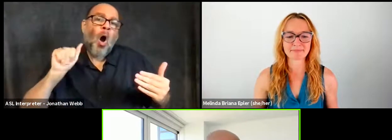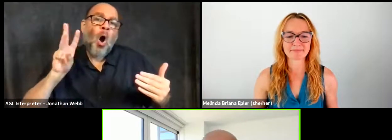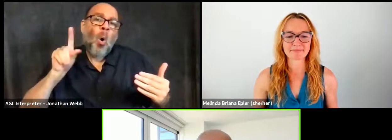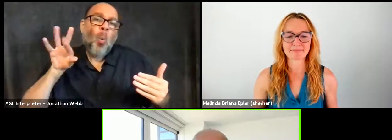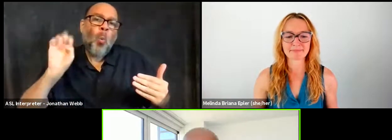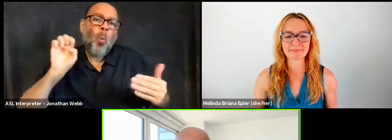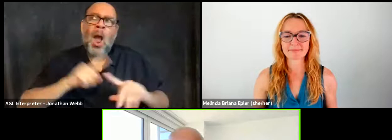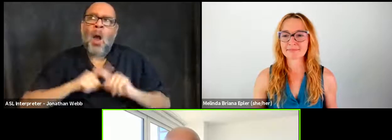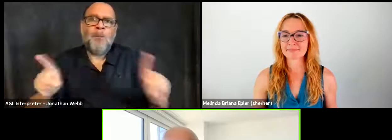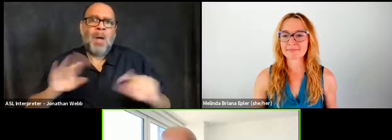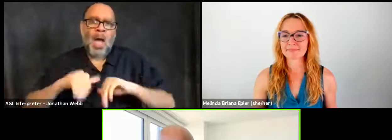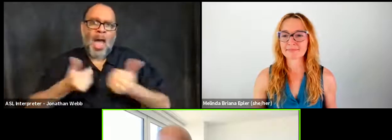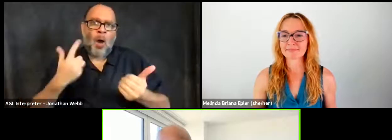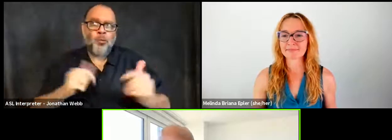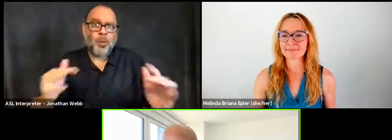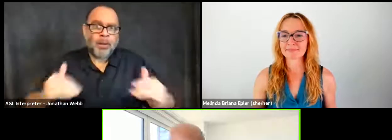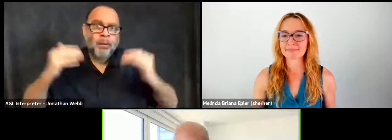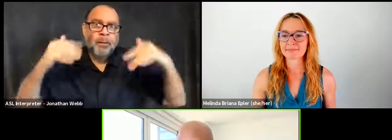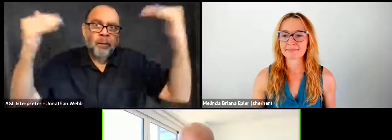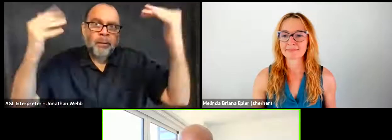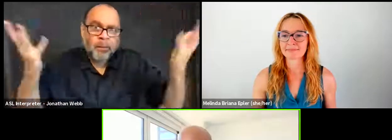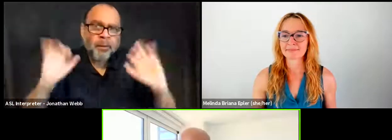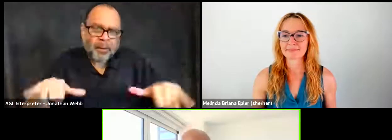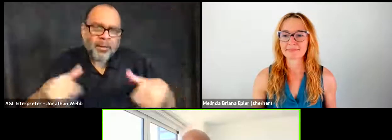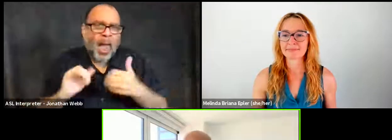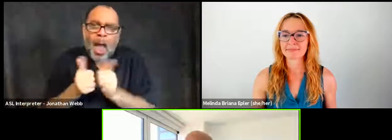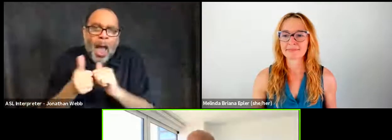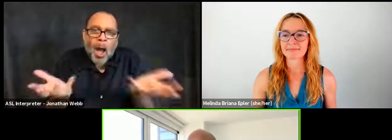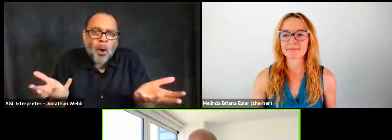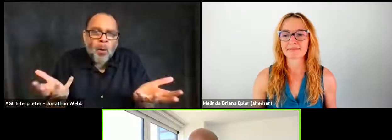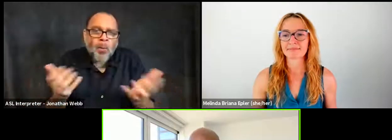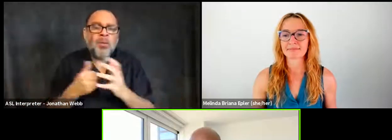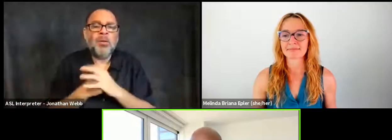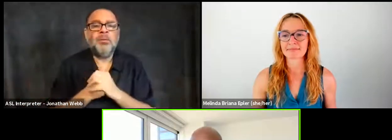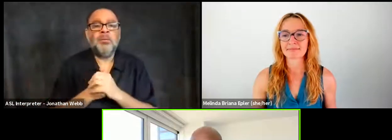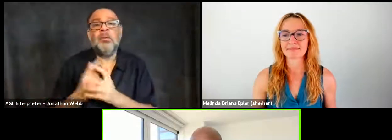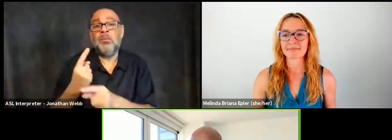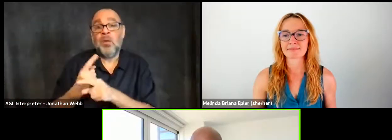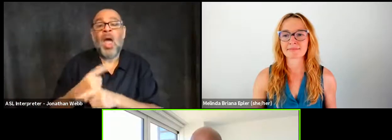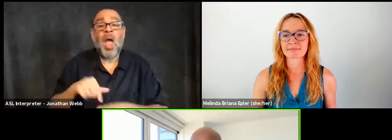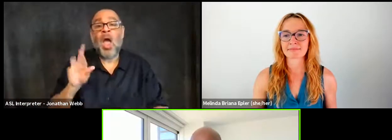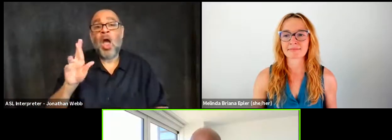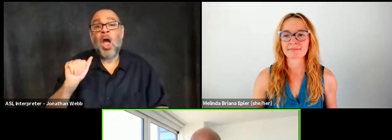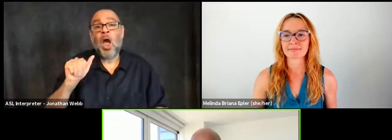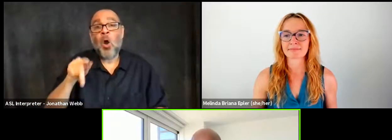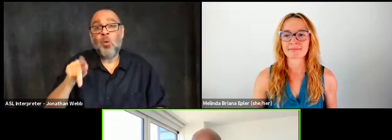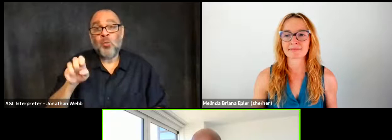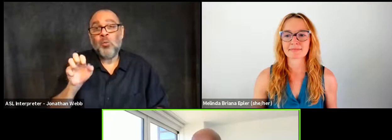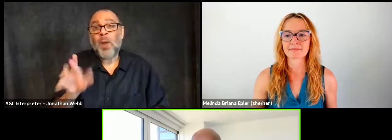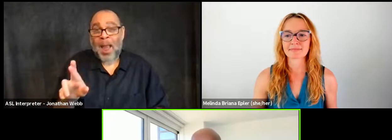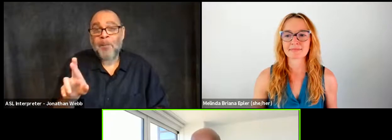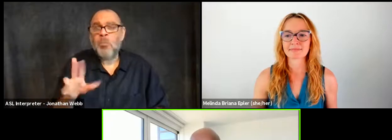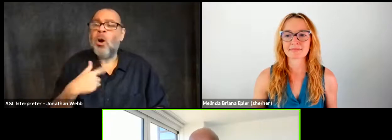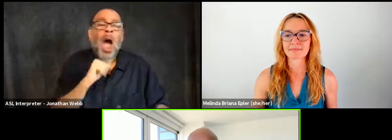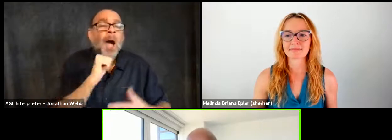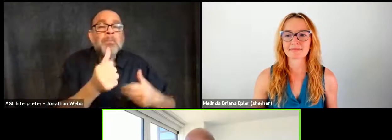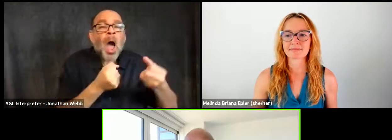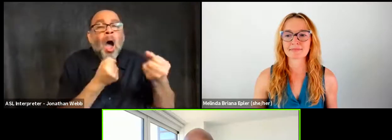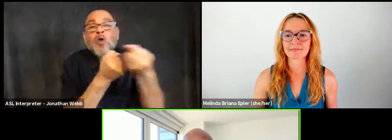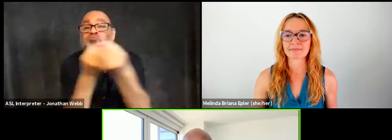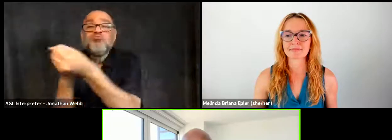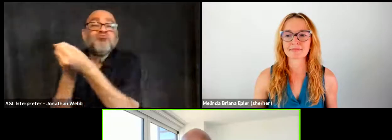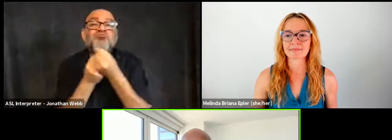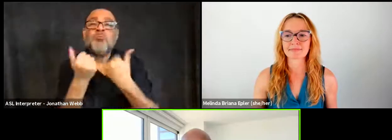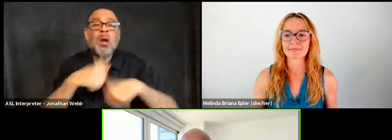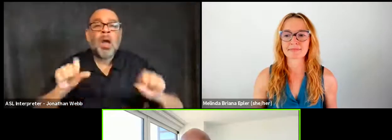I'm not advocating on any rapper, who they are, what they've done, but Meek Mill did a tweet a couple months ago. He was